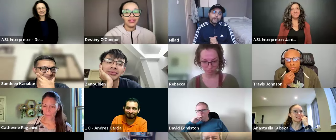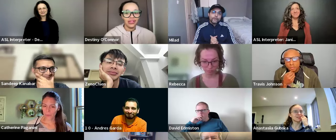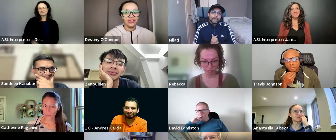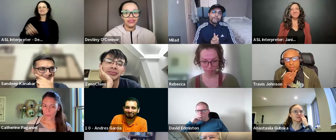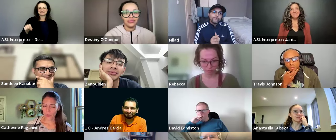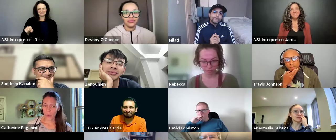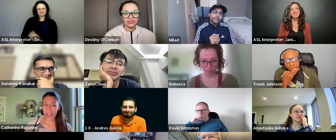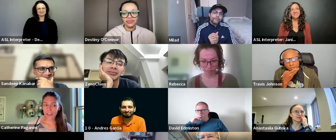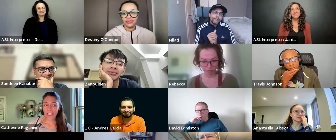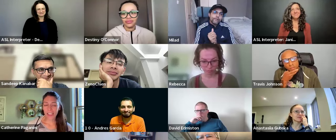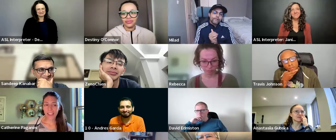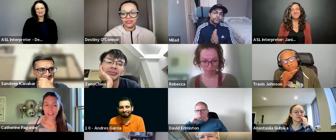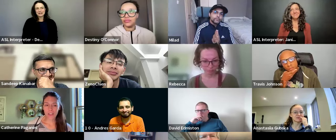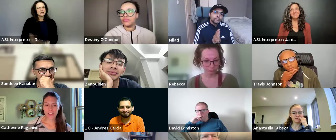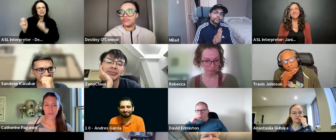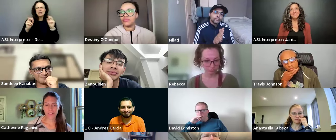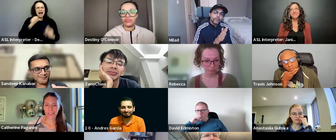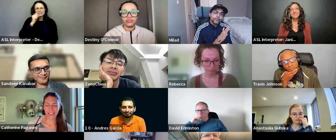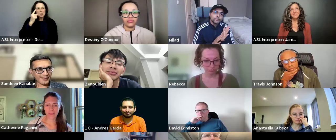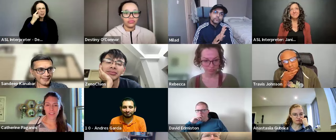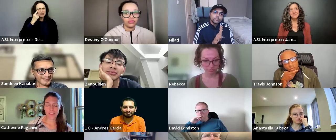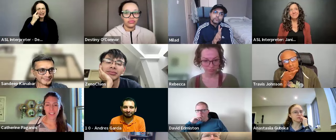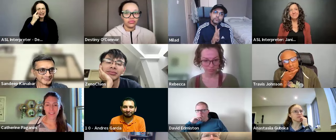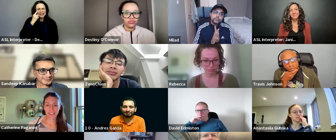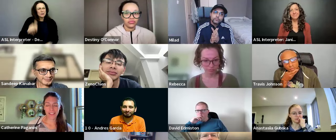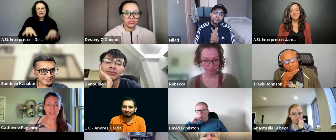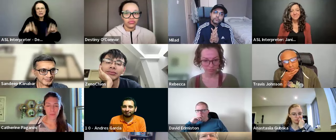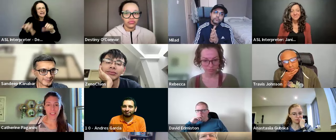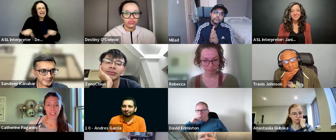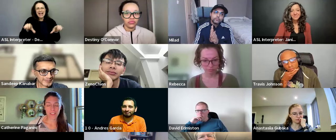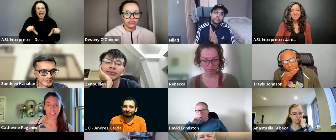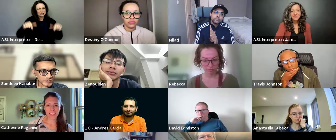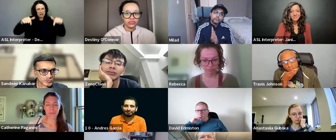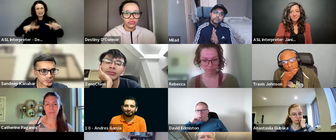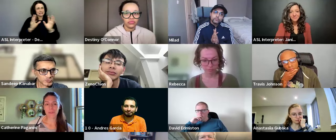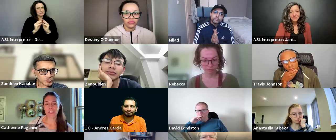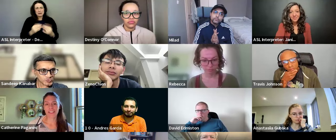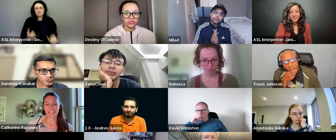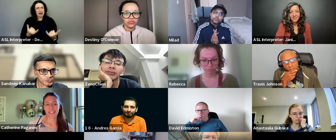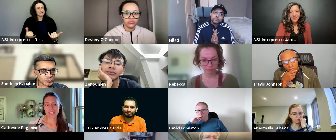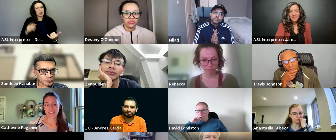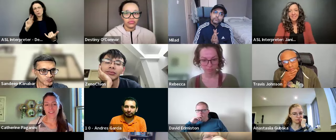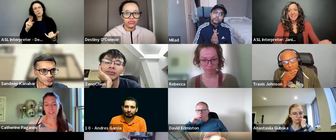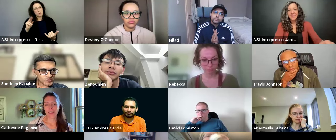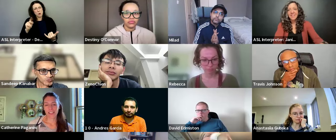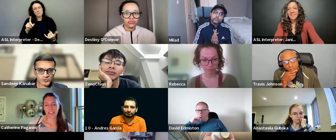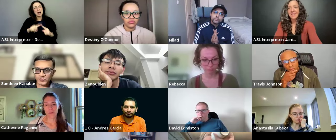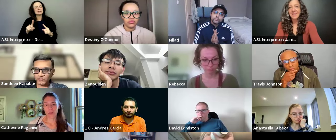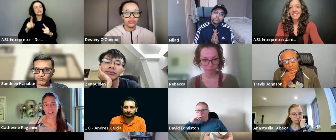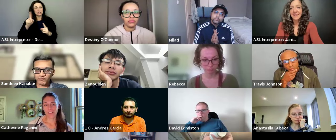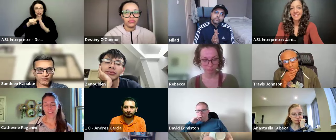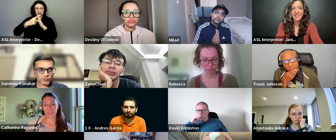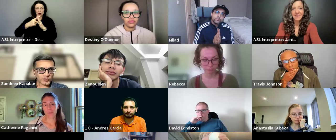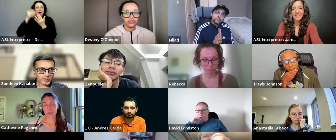Yeah. So I don't think any action like we need to take in this meeting, except for let's start